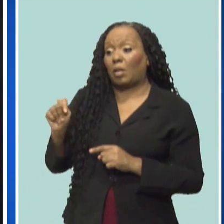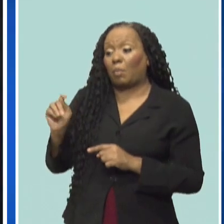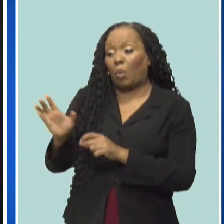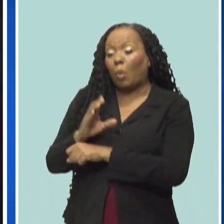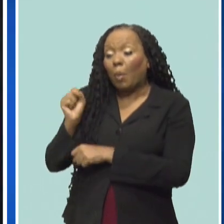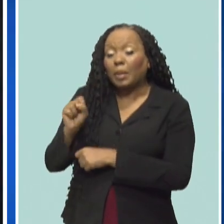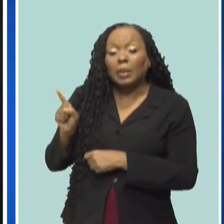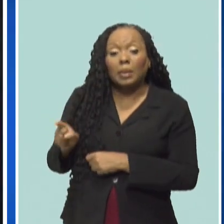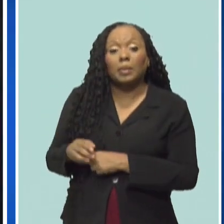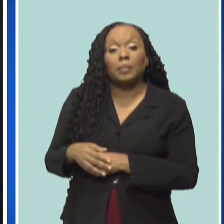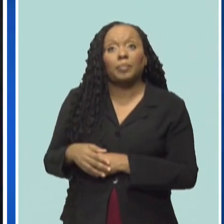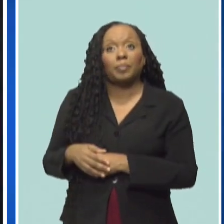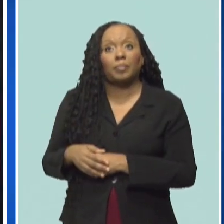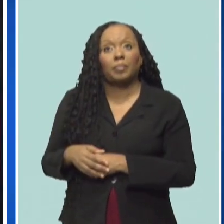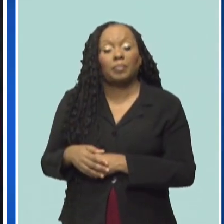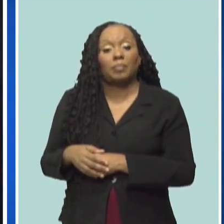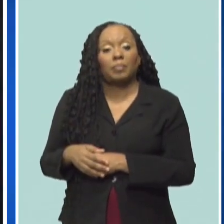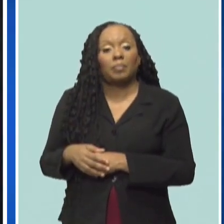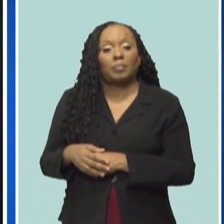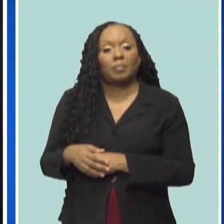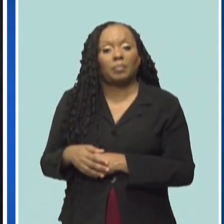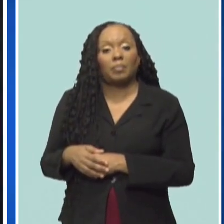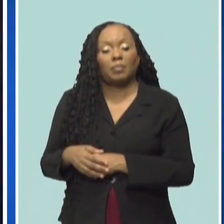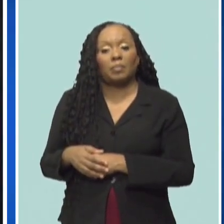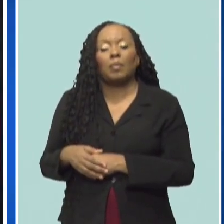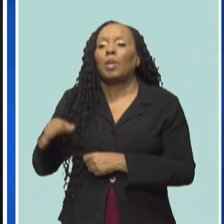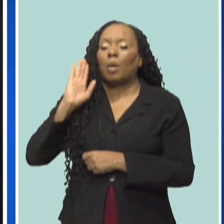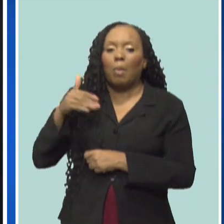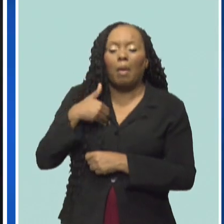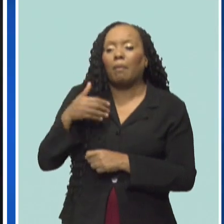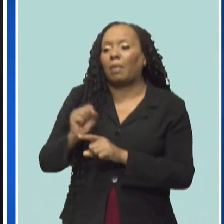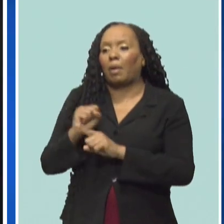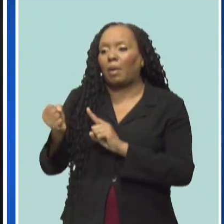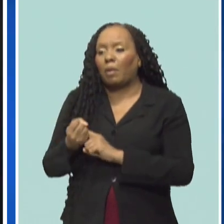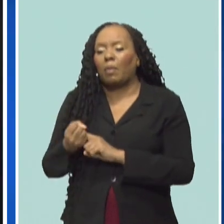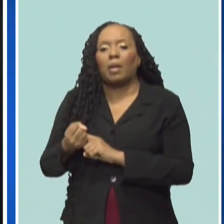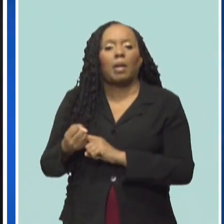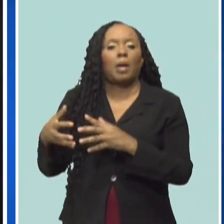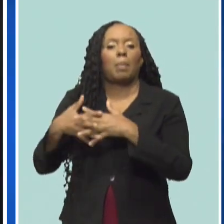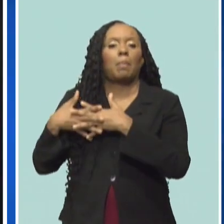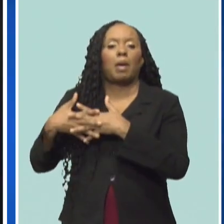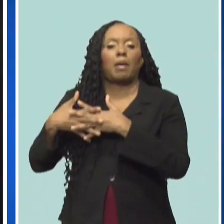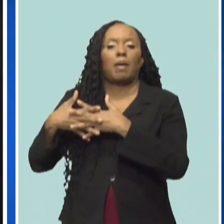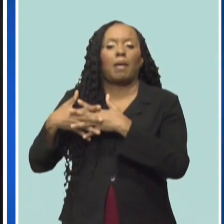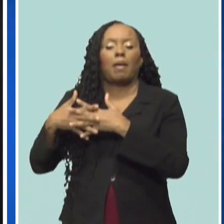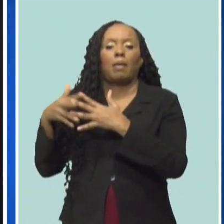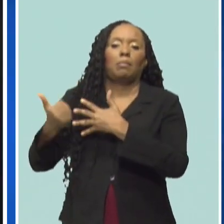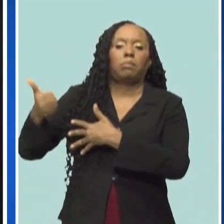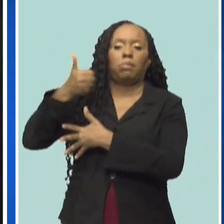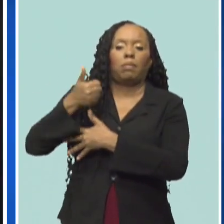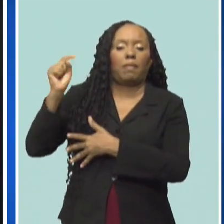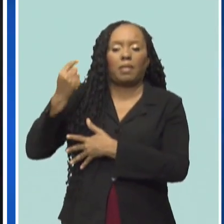story. I think that we go back to, as I said earlier, isolationism, where it is America first and perhaps everyone else